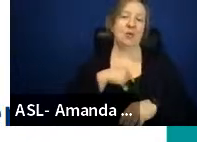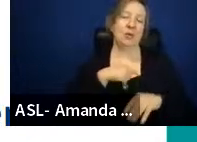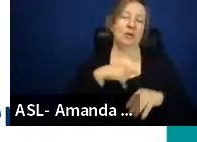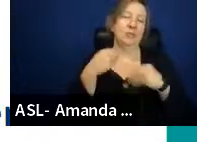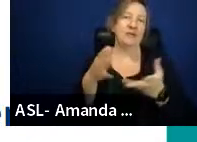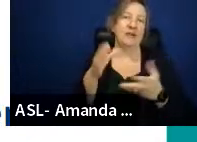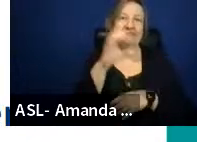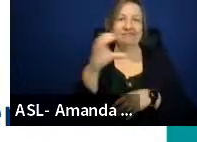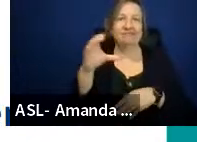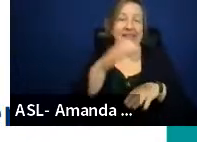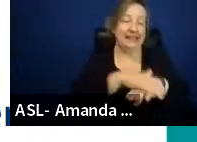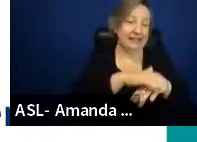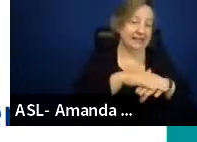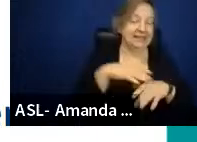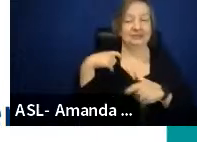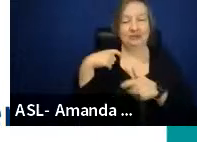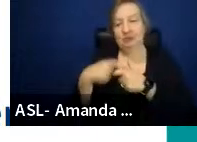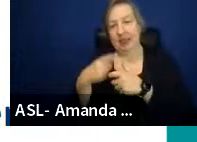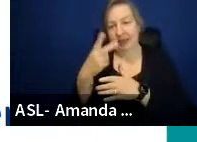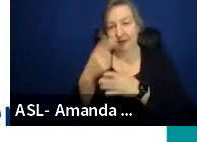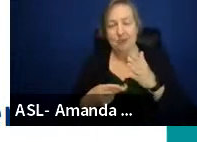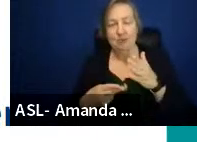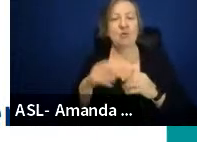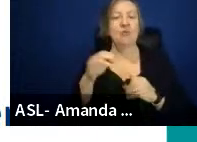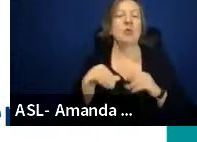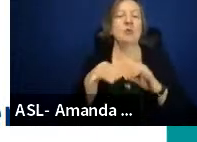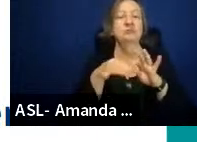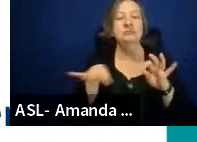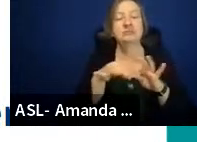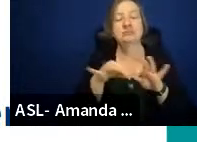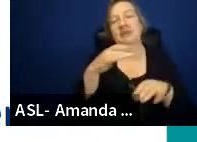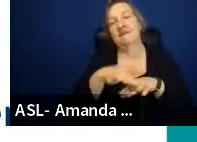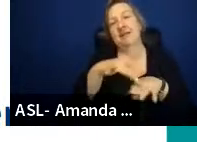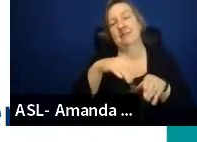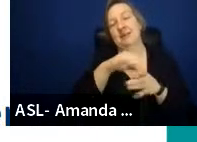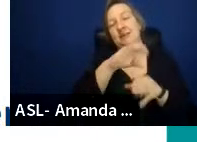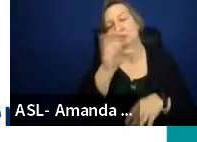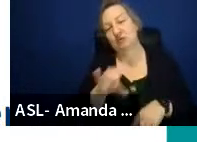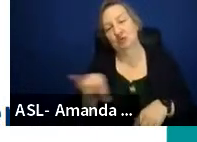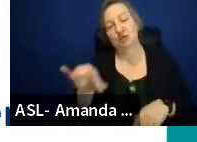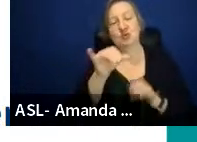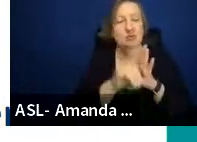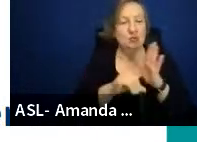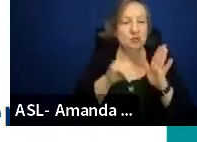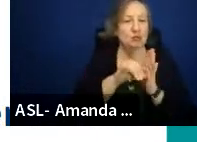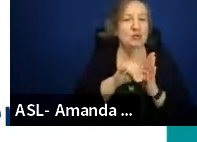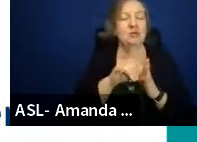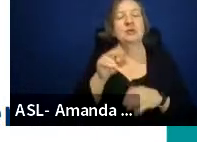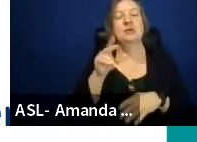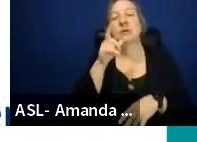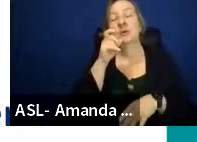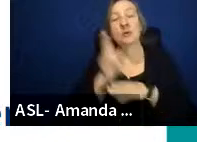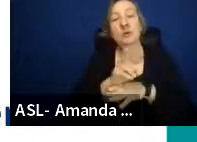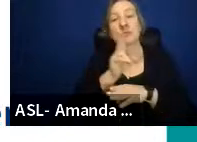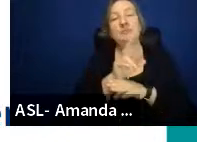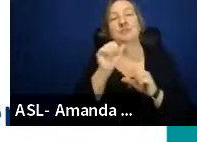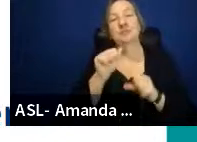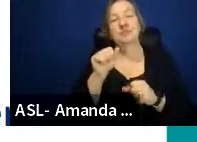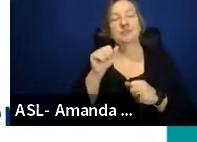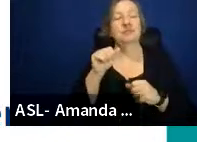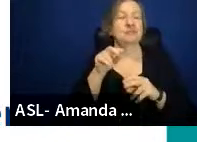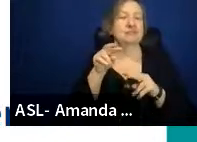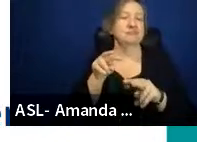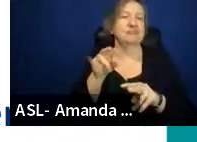closed captions are available within Zoom and YouTube. Users can follow this link to view both English and